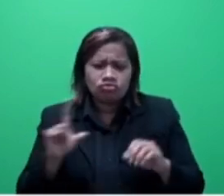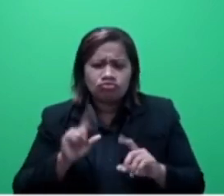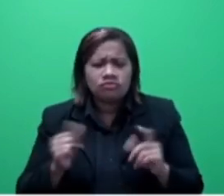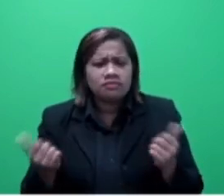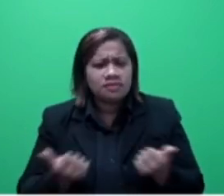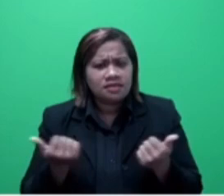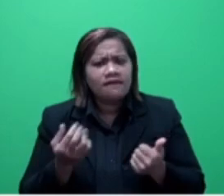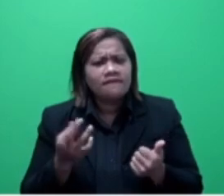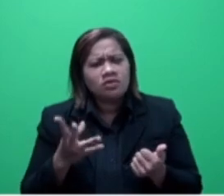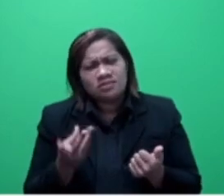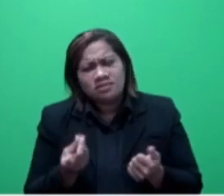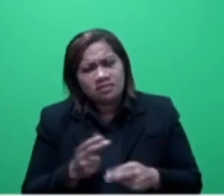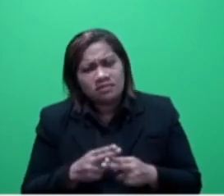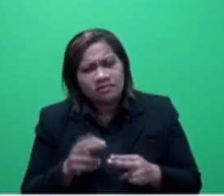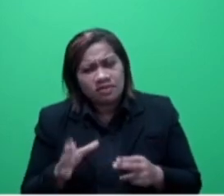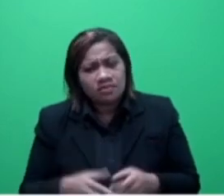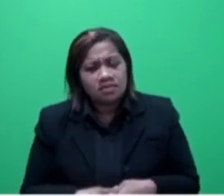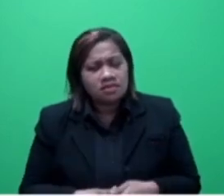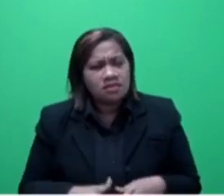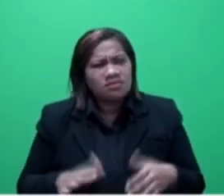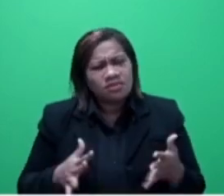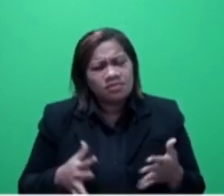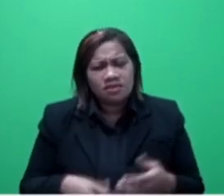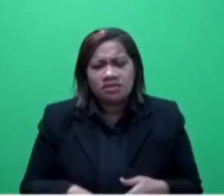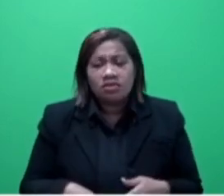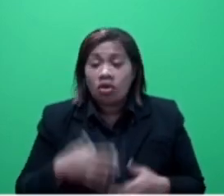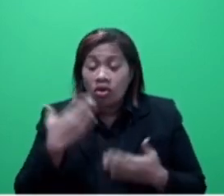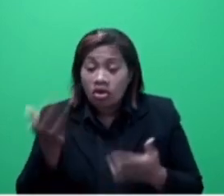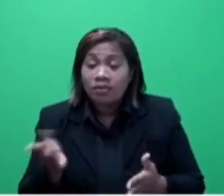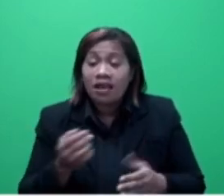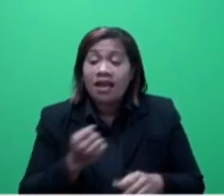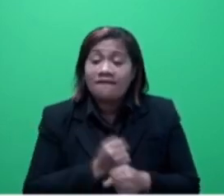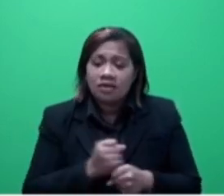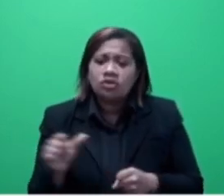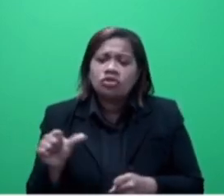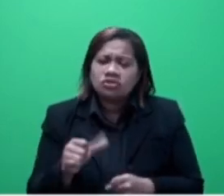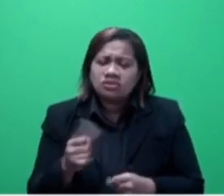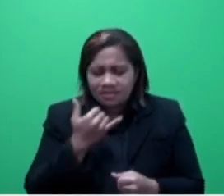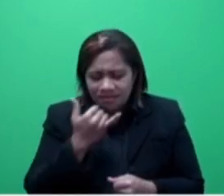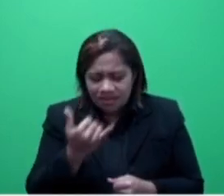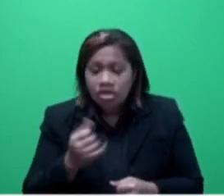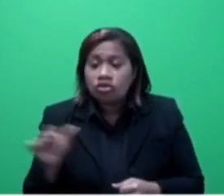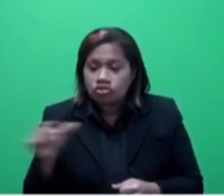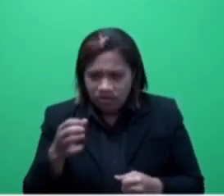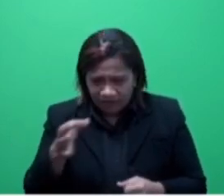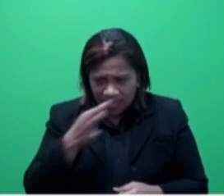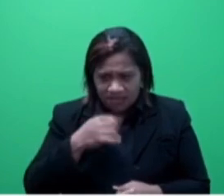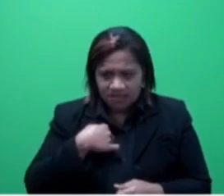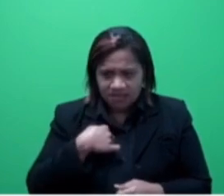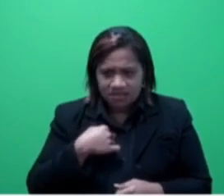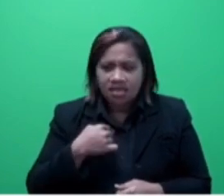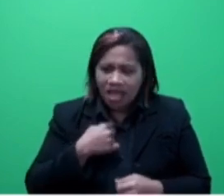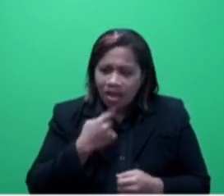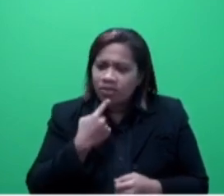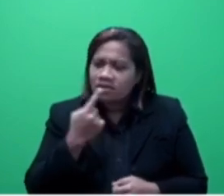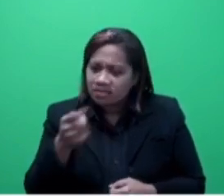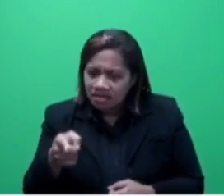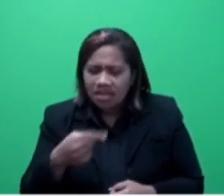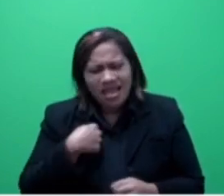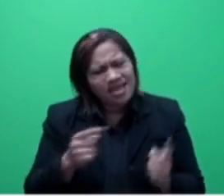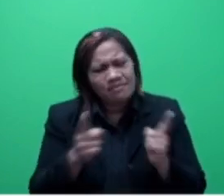Well, maybe just a phone call away, Honourable Gavoko, you should have asked me. I would have told you. I met them already. We're way ahead